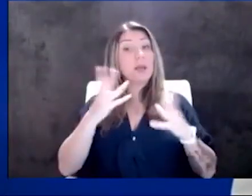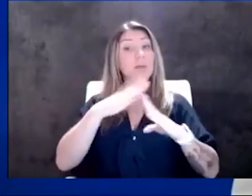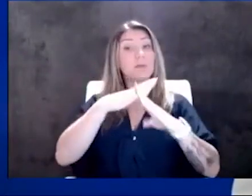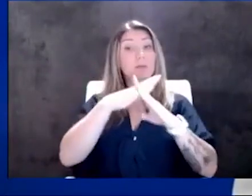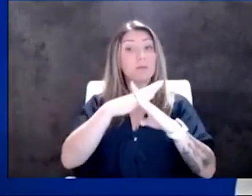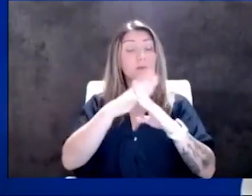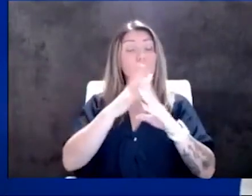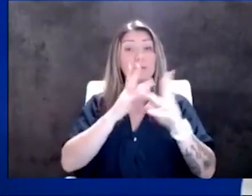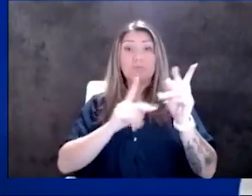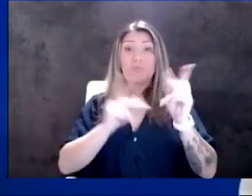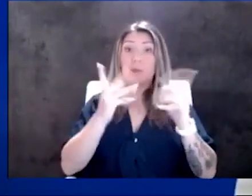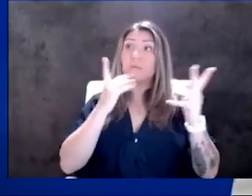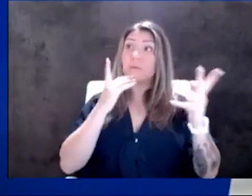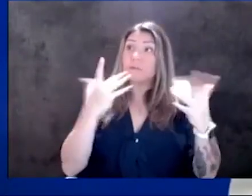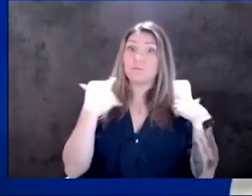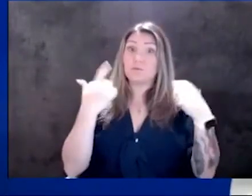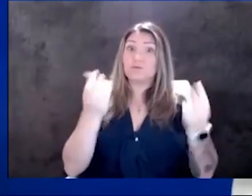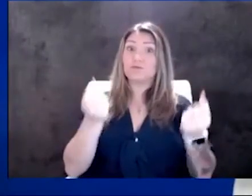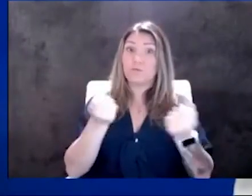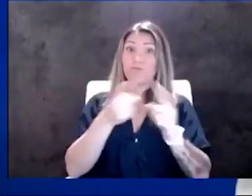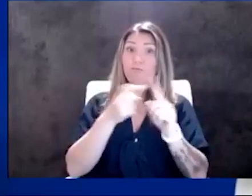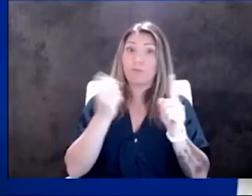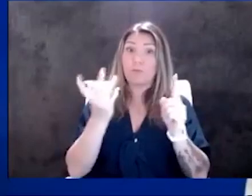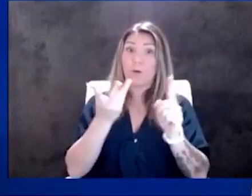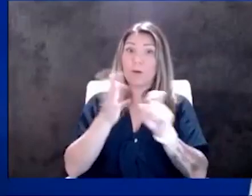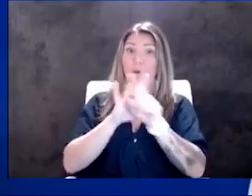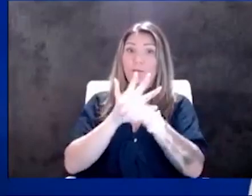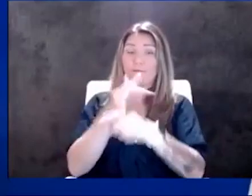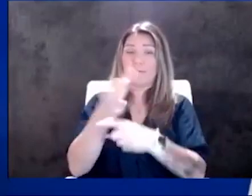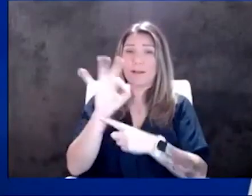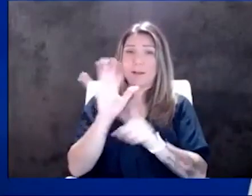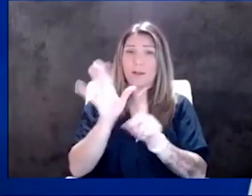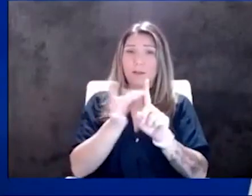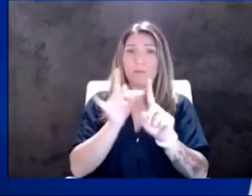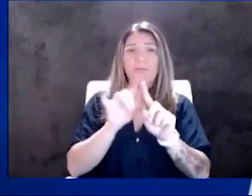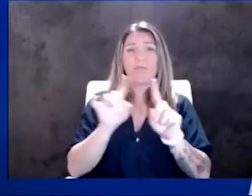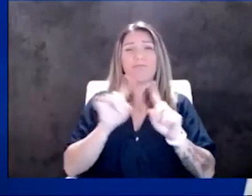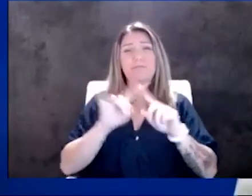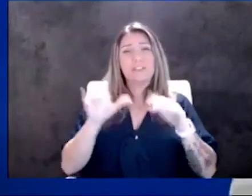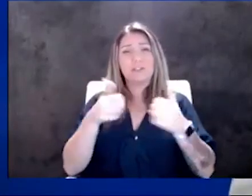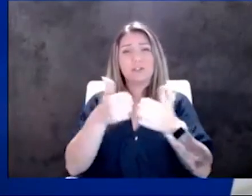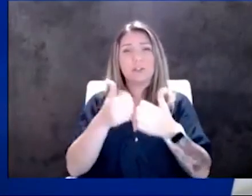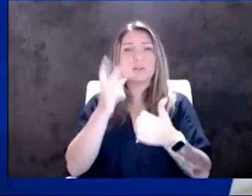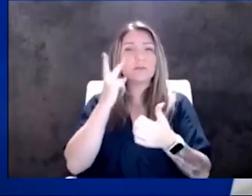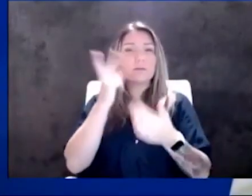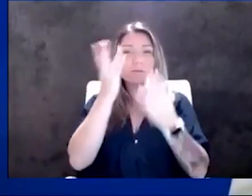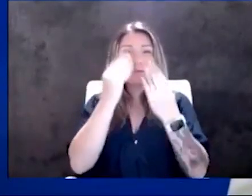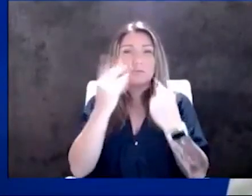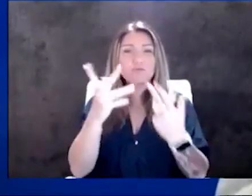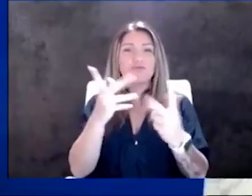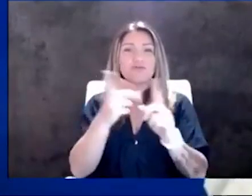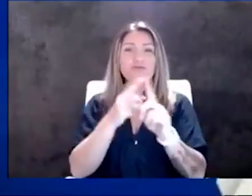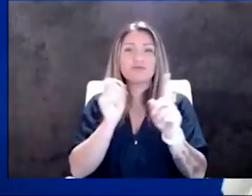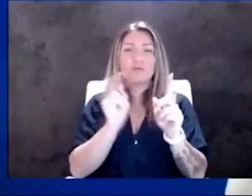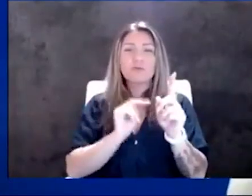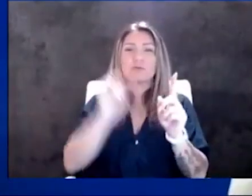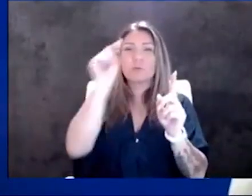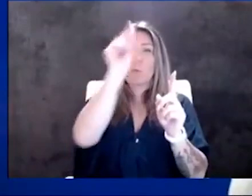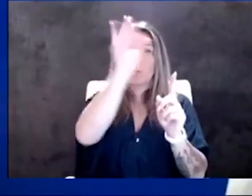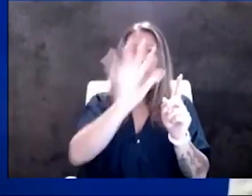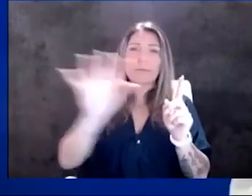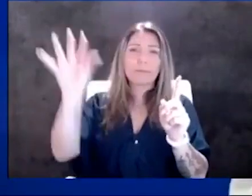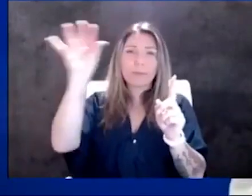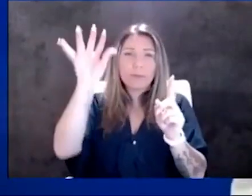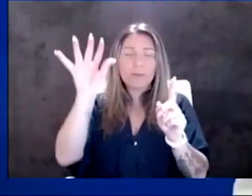from COVID-19 that will be okay. But that'll be the challenge. And we're seeing some information coming out of the northernmost counties in the northernmost